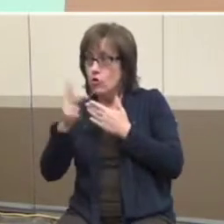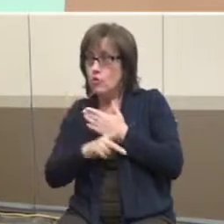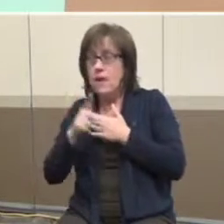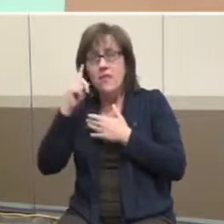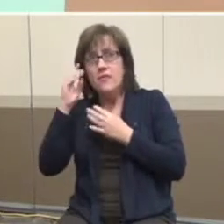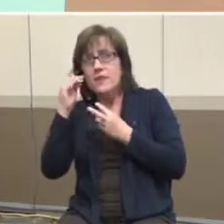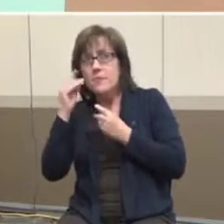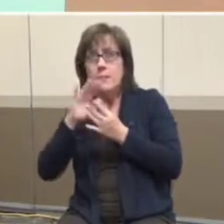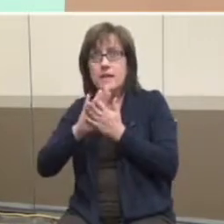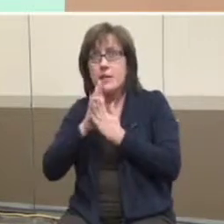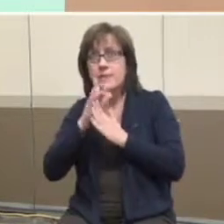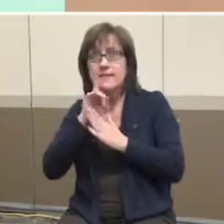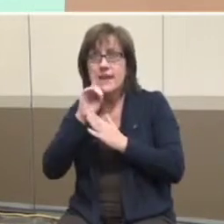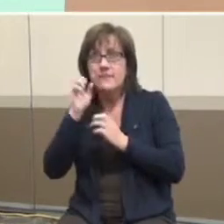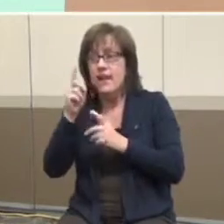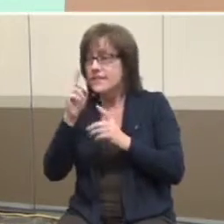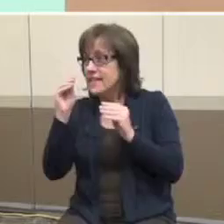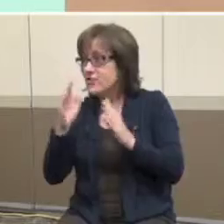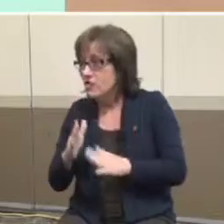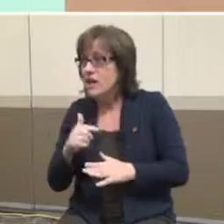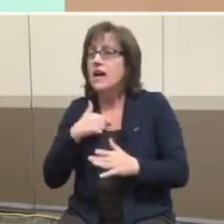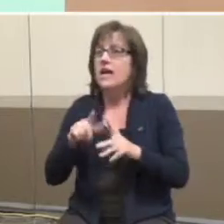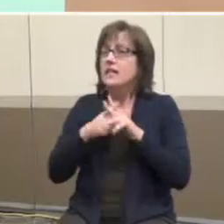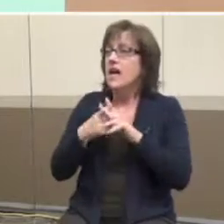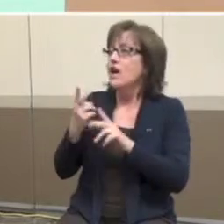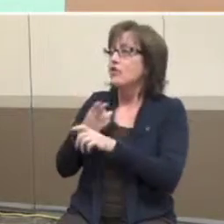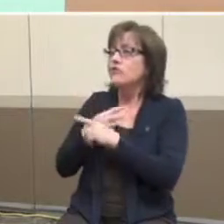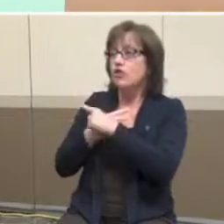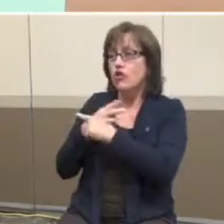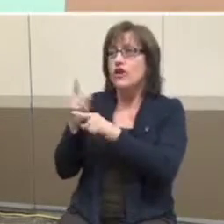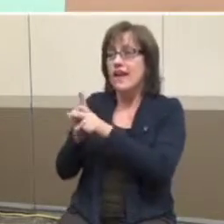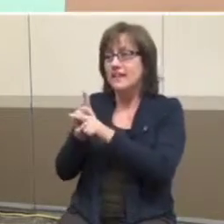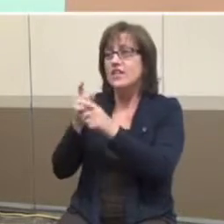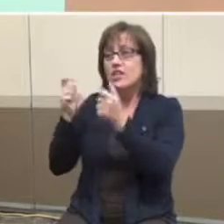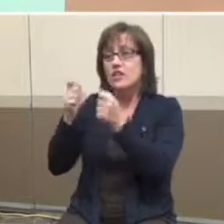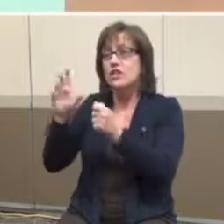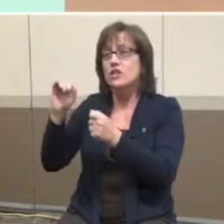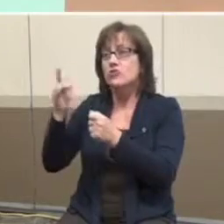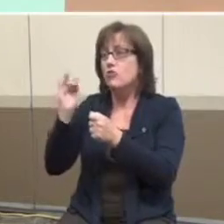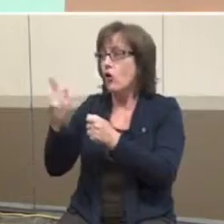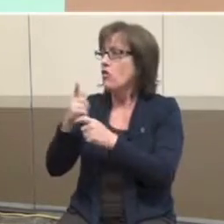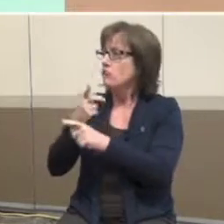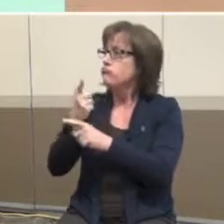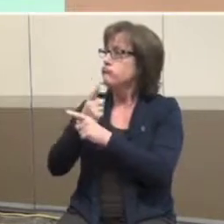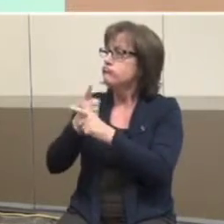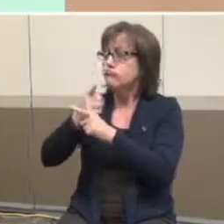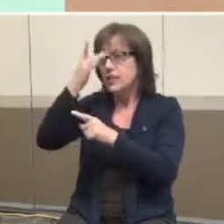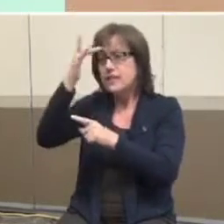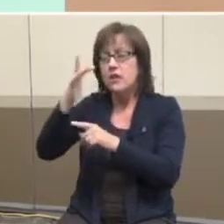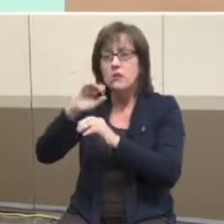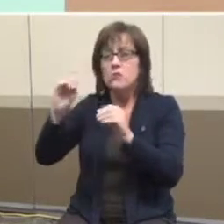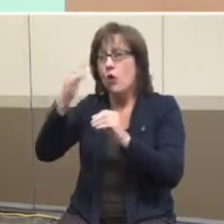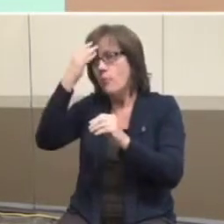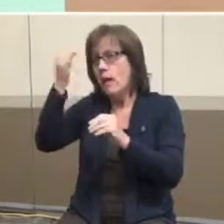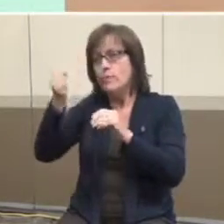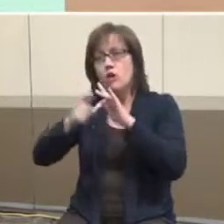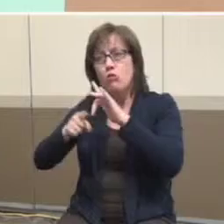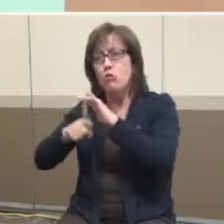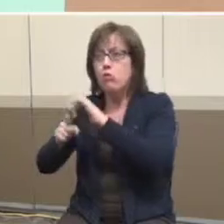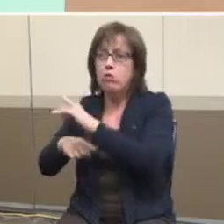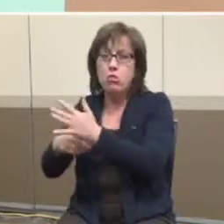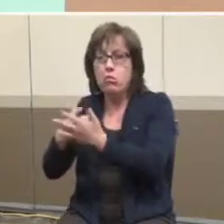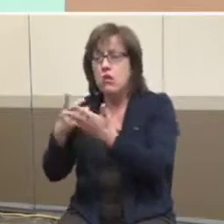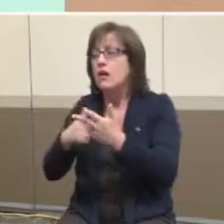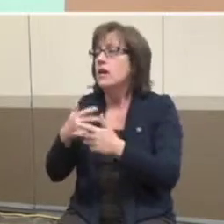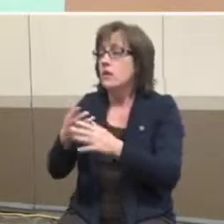ed teacher. So it was right when I started this, I used her as a control. To show she had normal intelligence, didn't have any memory lapses. So when